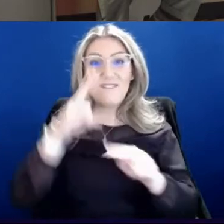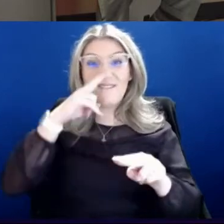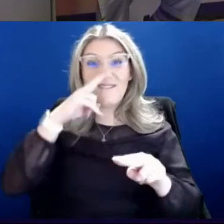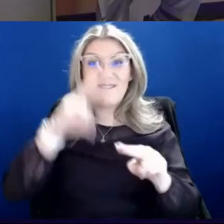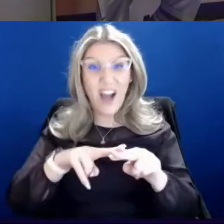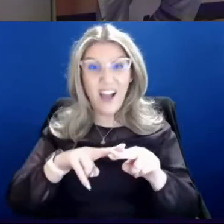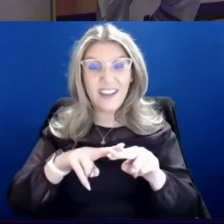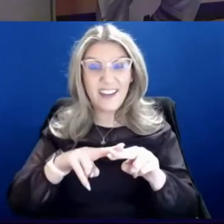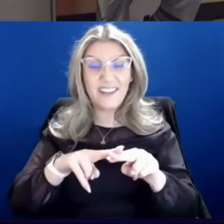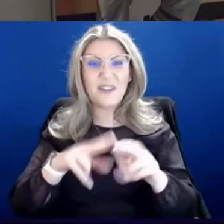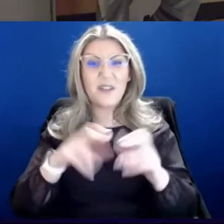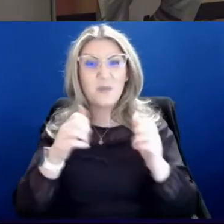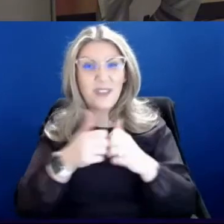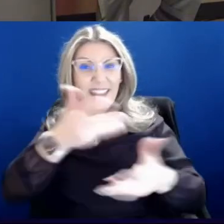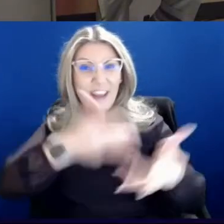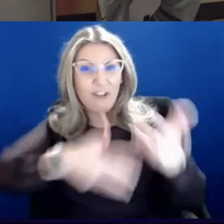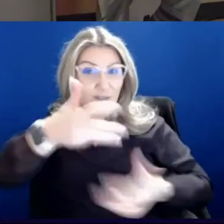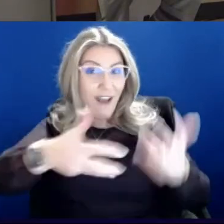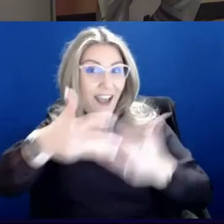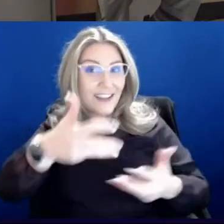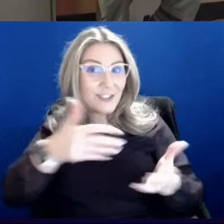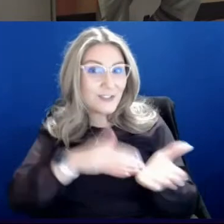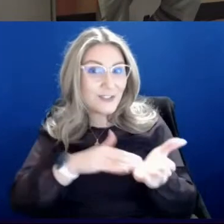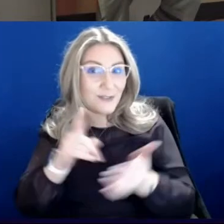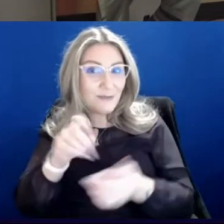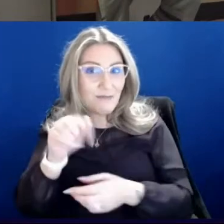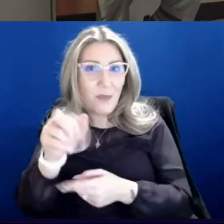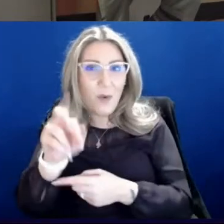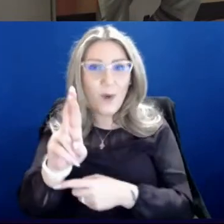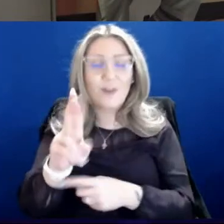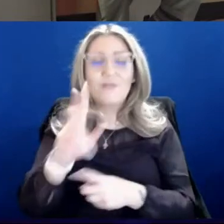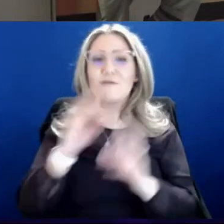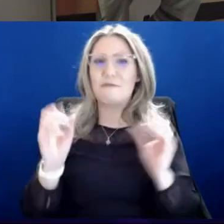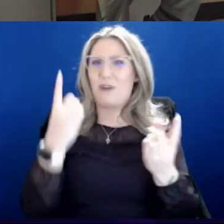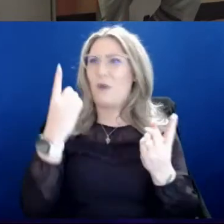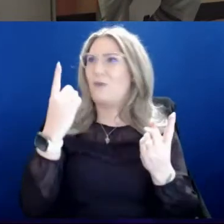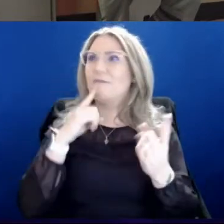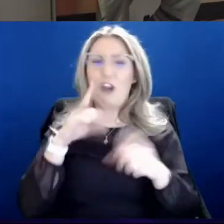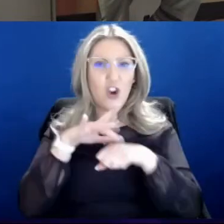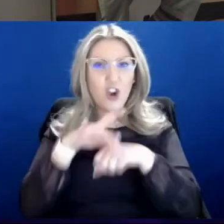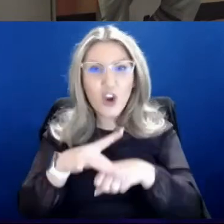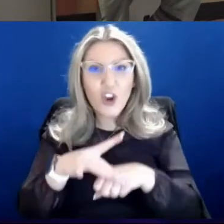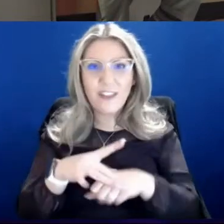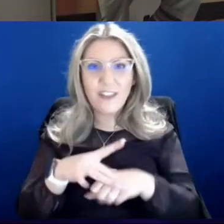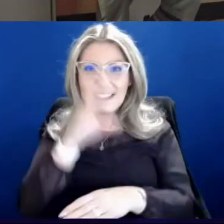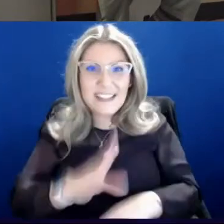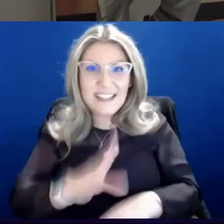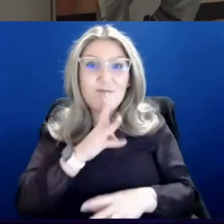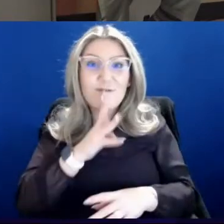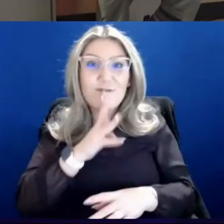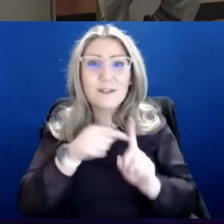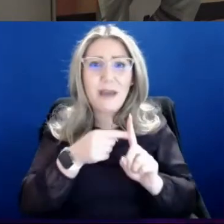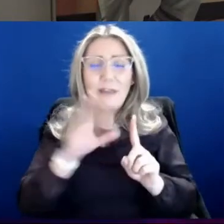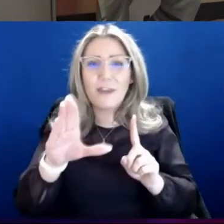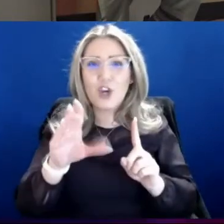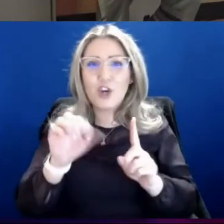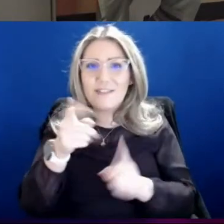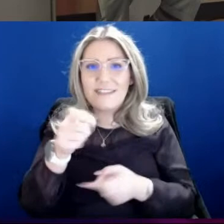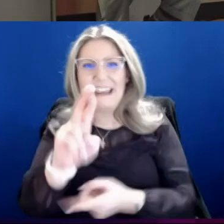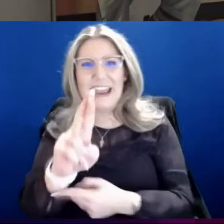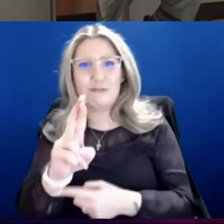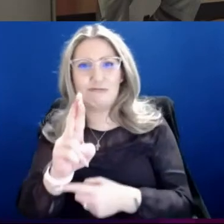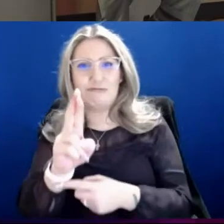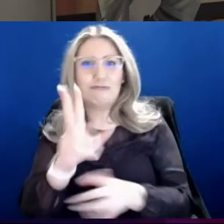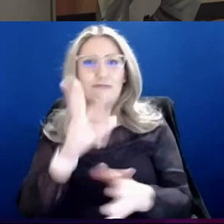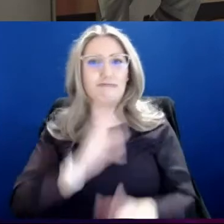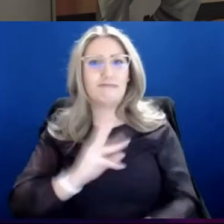Dr. Porter. Becky, no one on earth that I've ever interviewed has talked about anything related to their cancer journey as fun. So can you